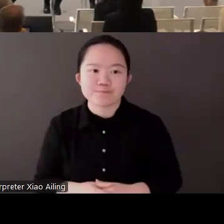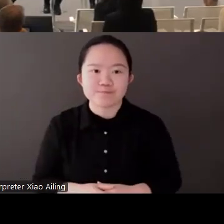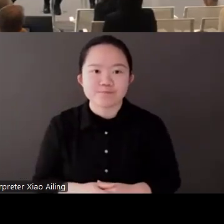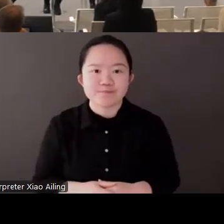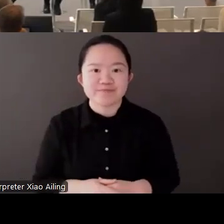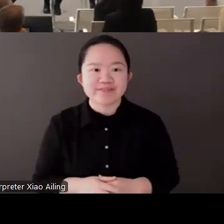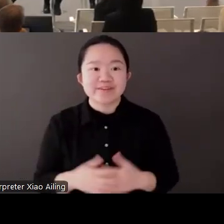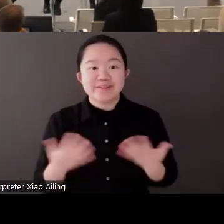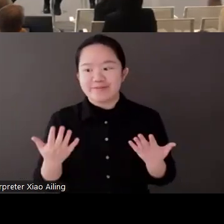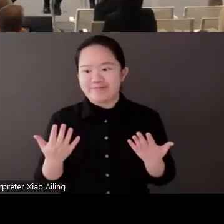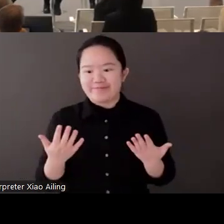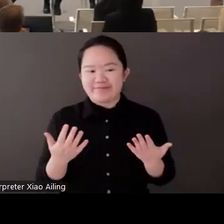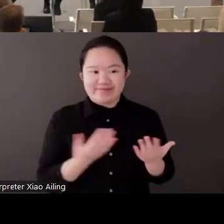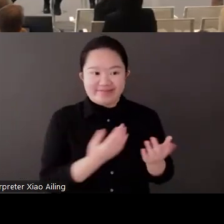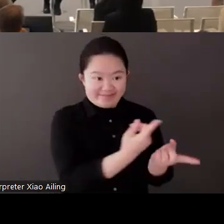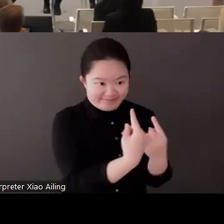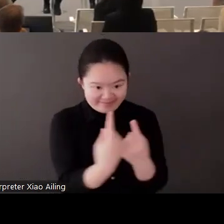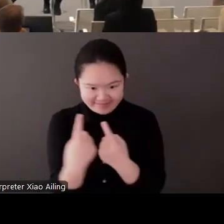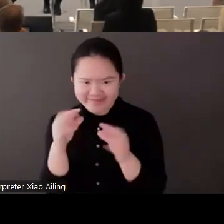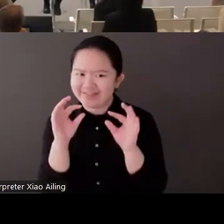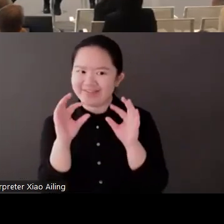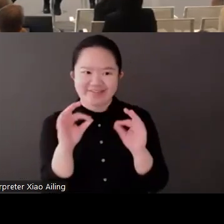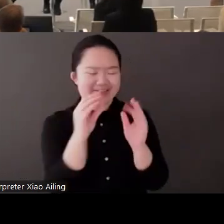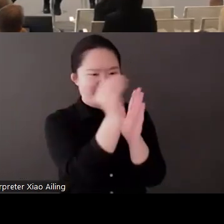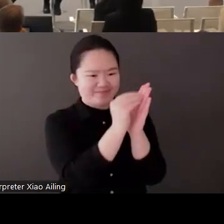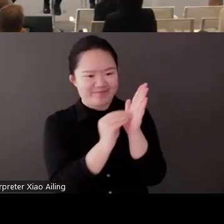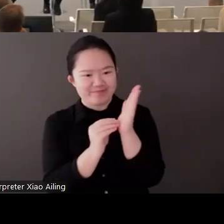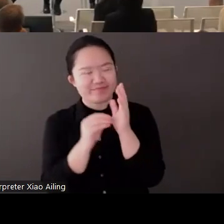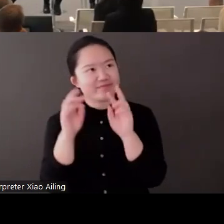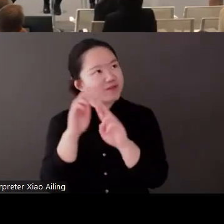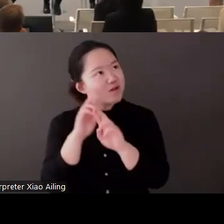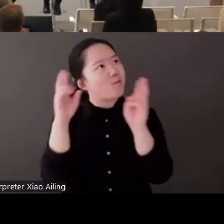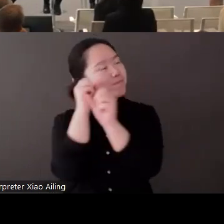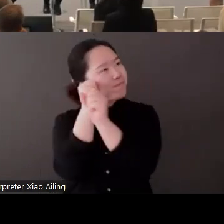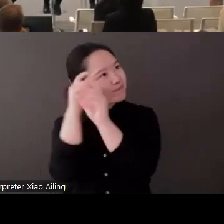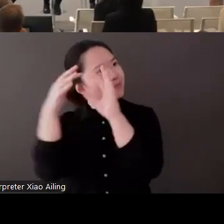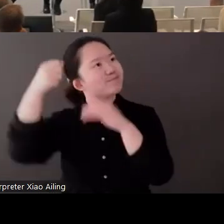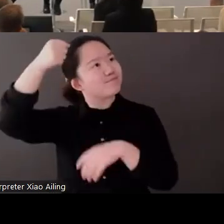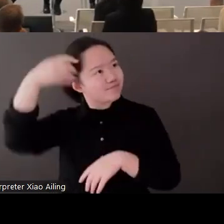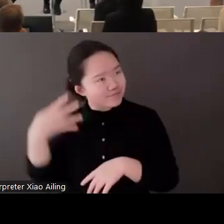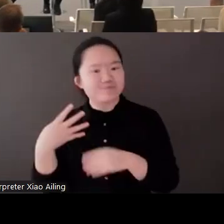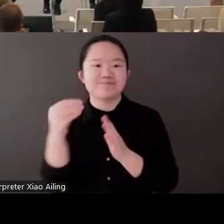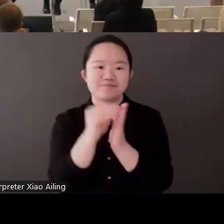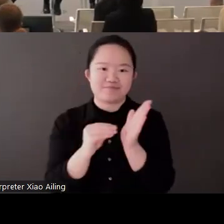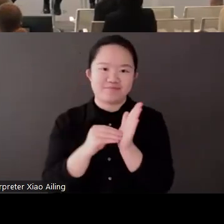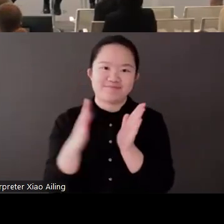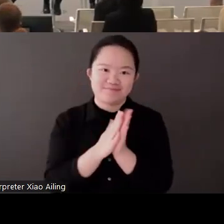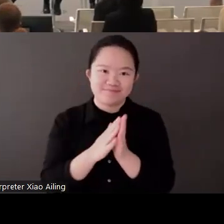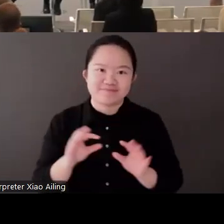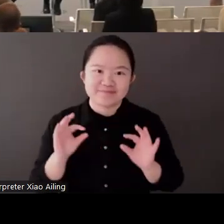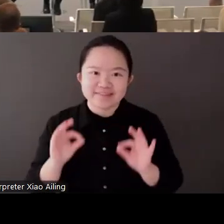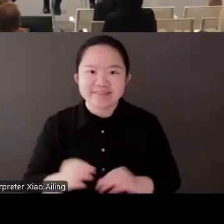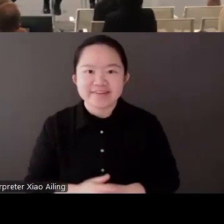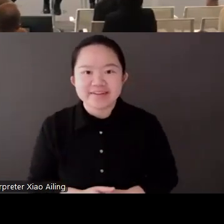lists at least. And I will now open the floor for questions from the audience. So